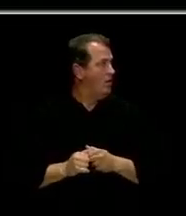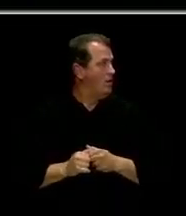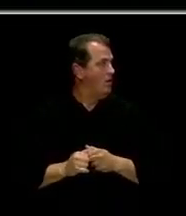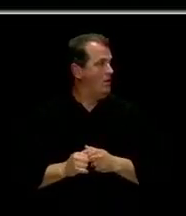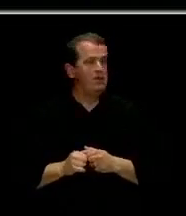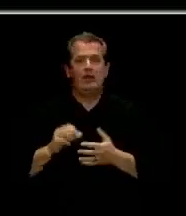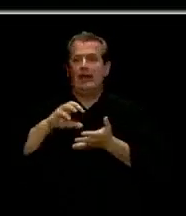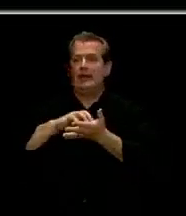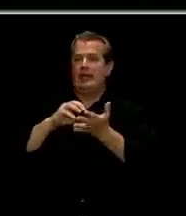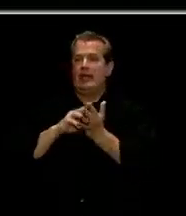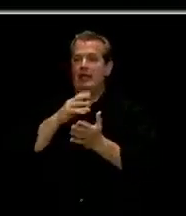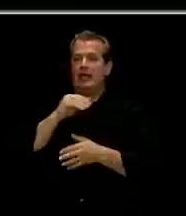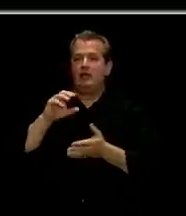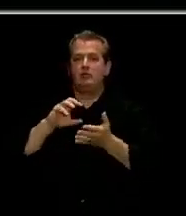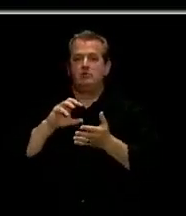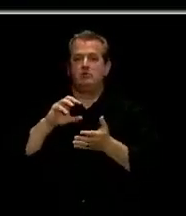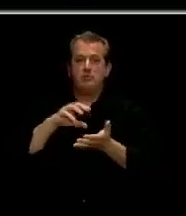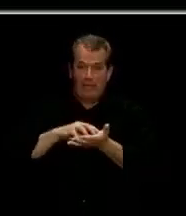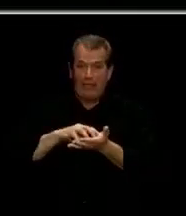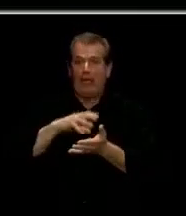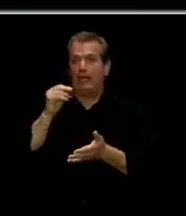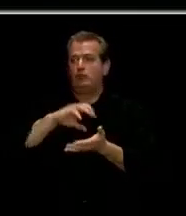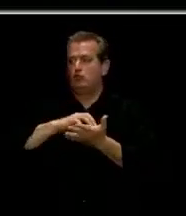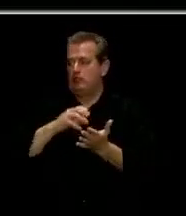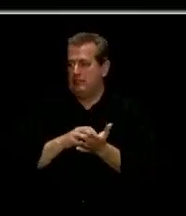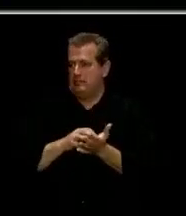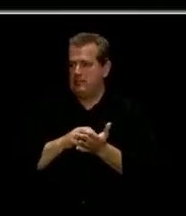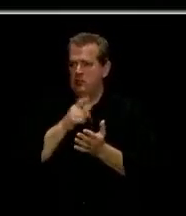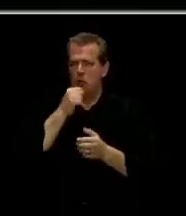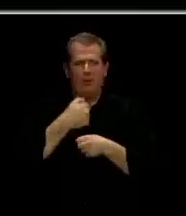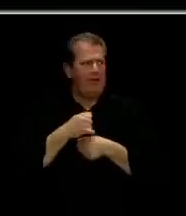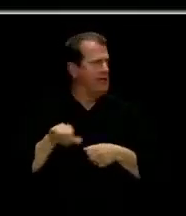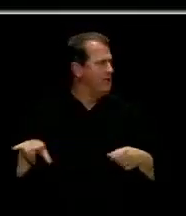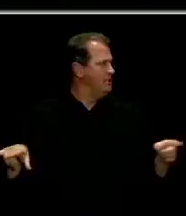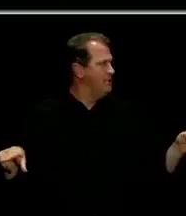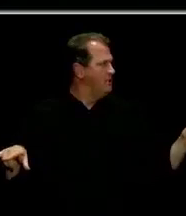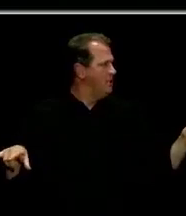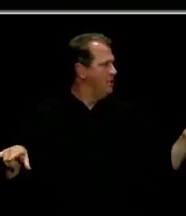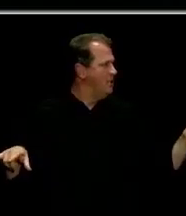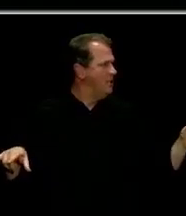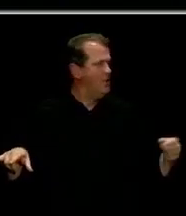Cake and cookies. Any special bakery? Who made it? Keebler?